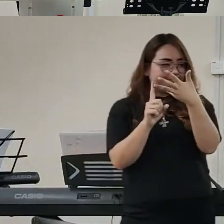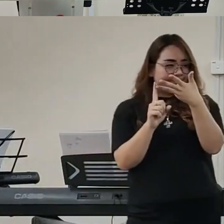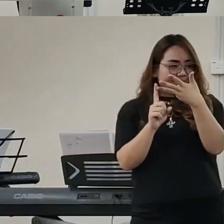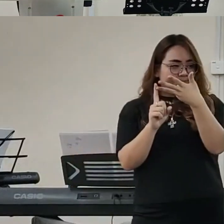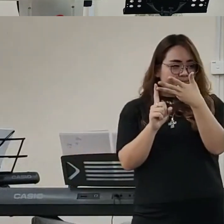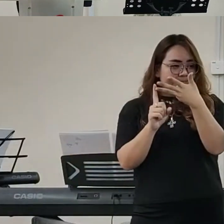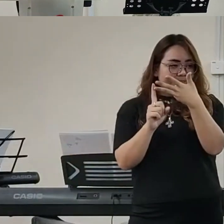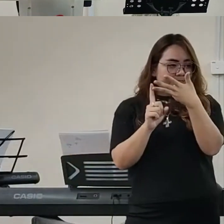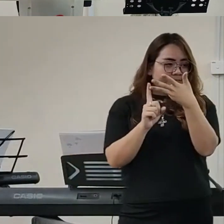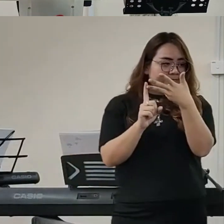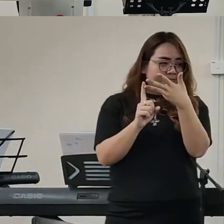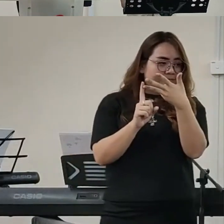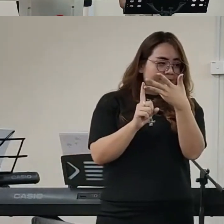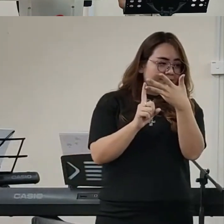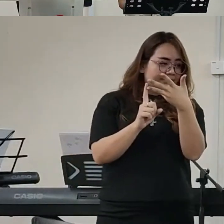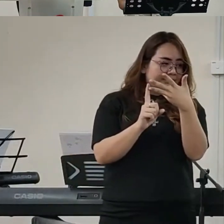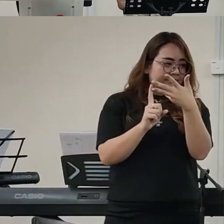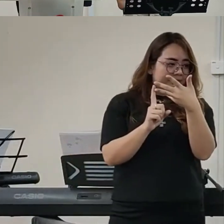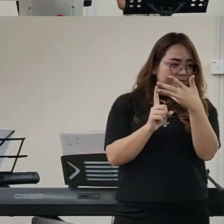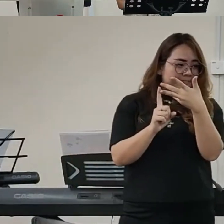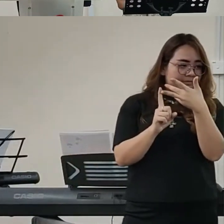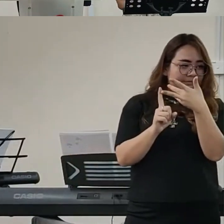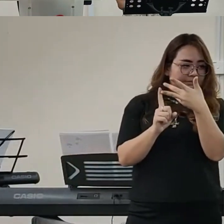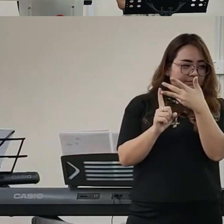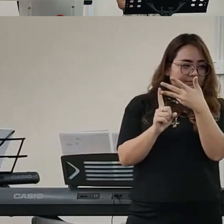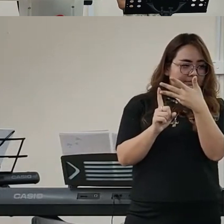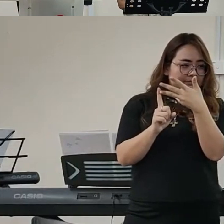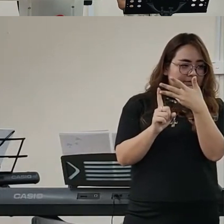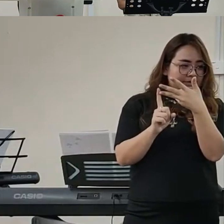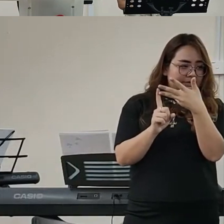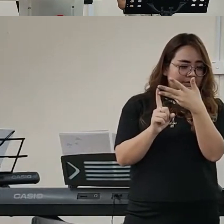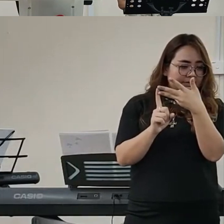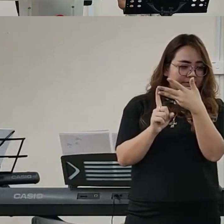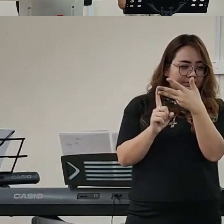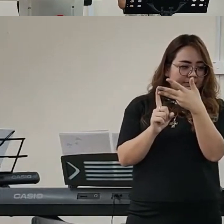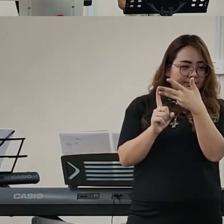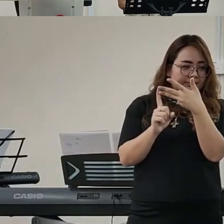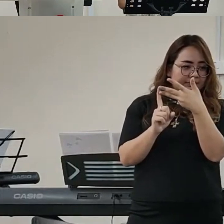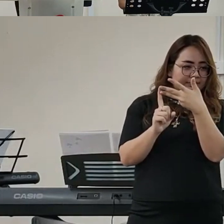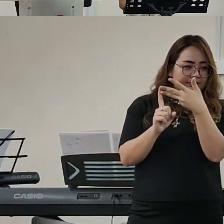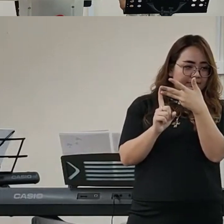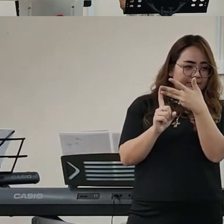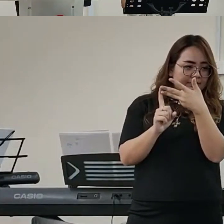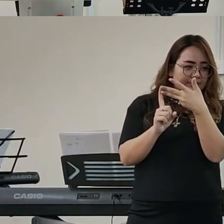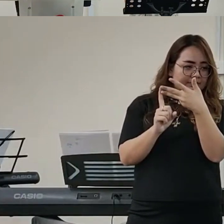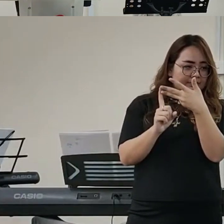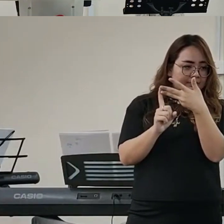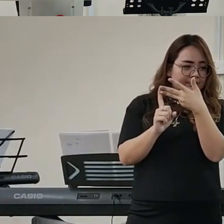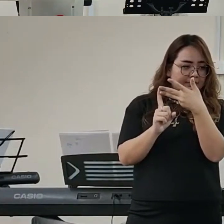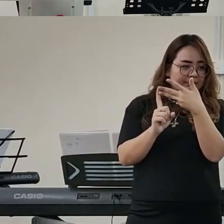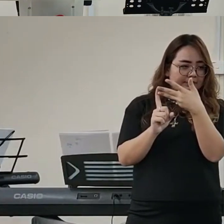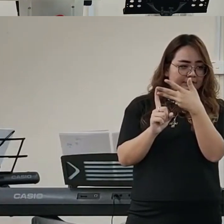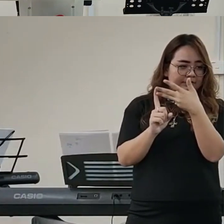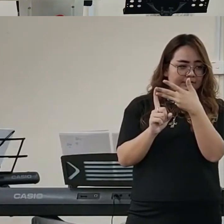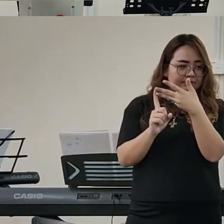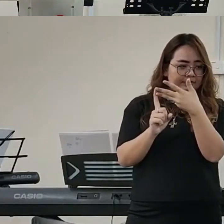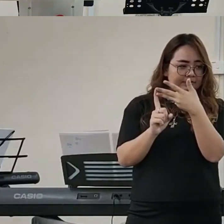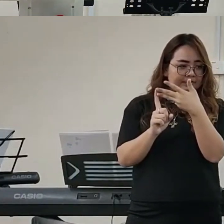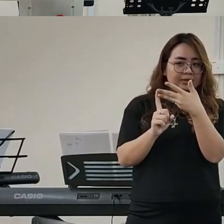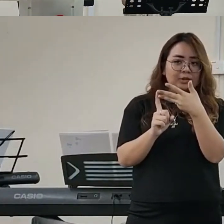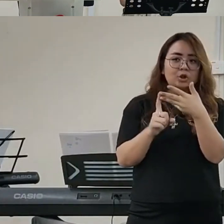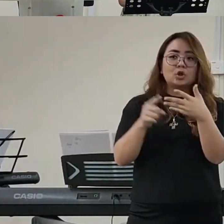people don't want to hear. Listen, okay, this is in the Bible. I didn't make this up. It's all in the scriptures. Shepherds should bring